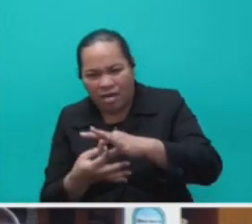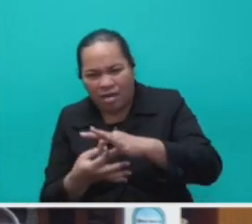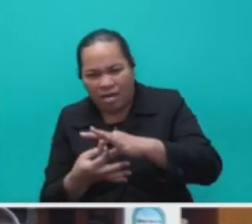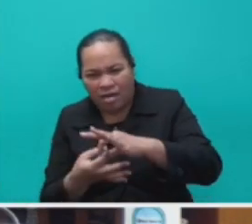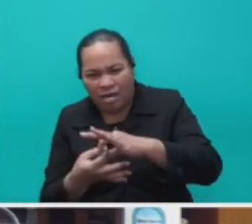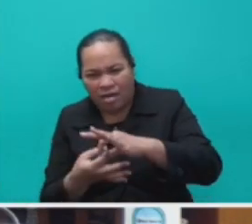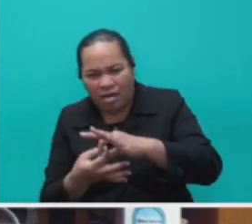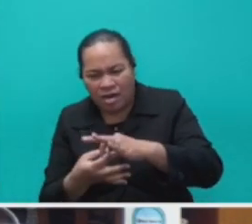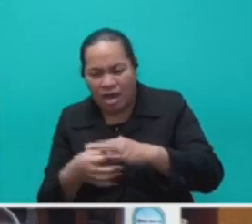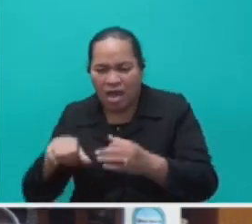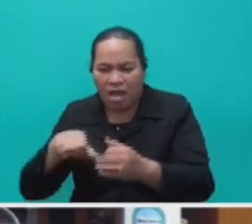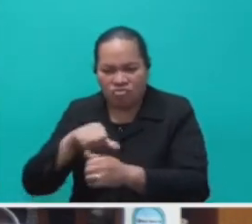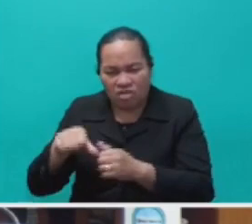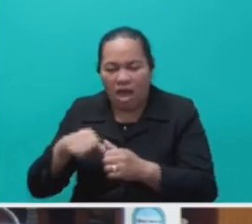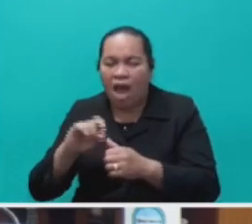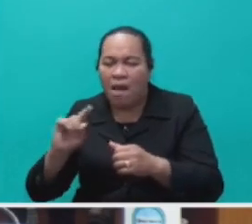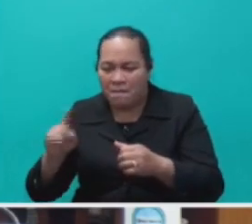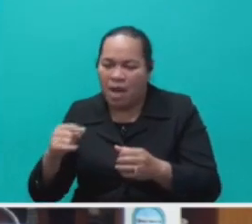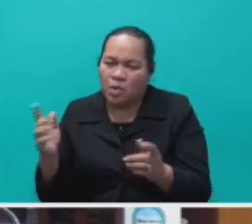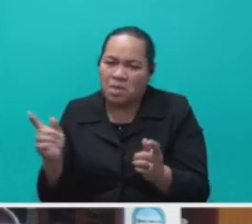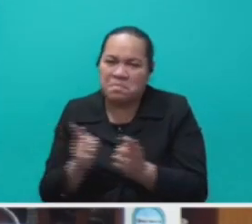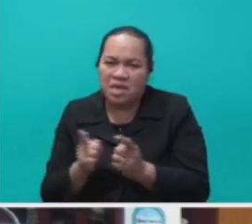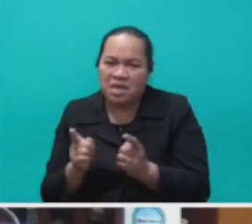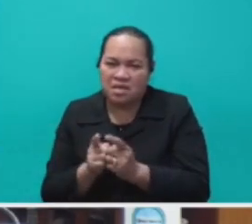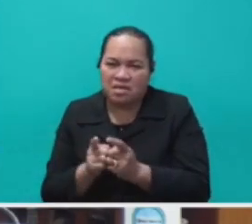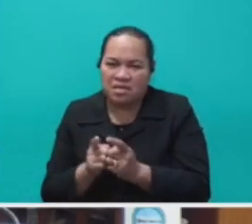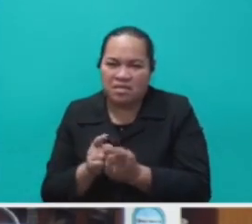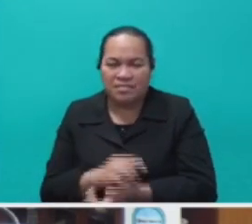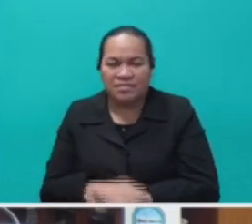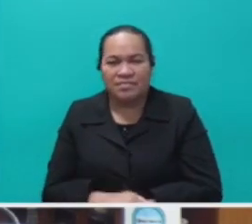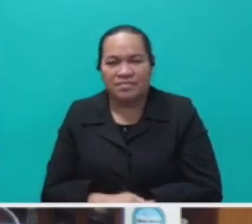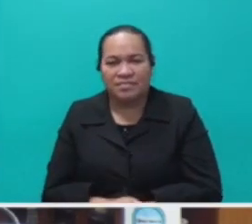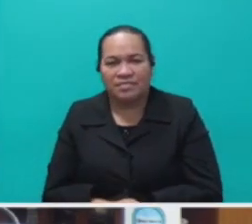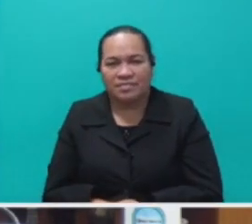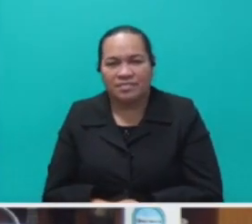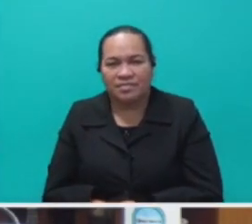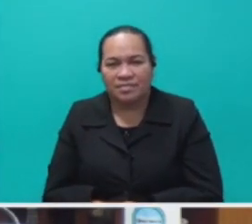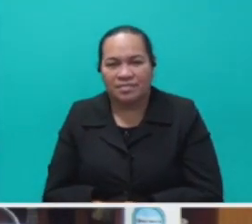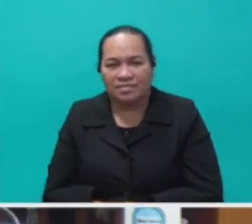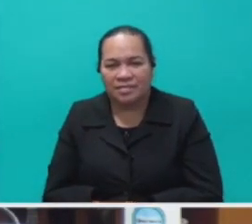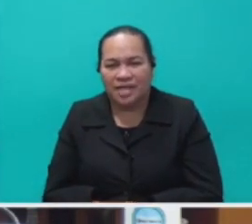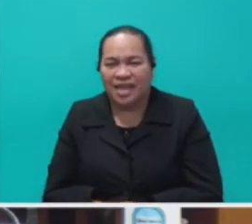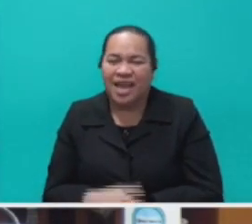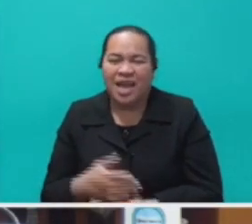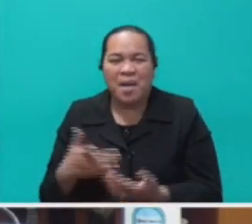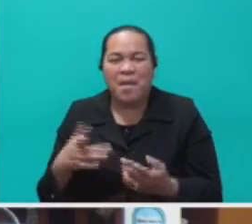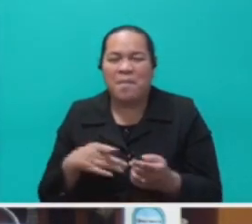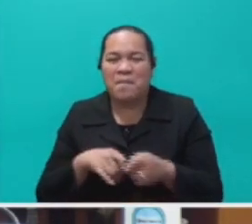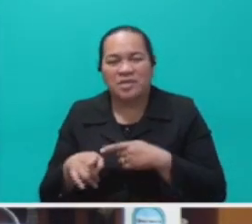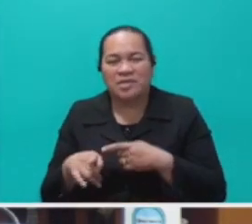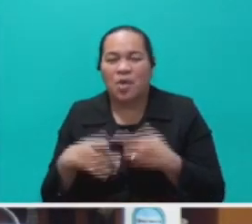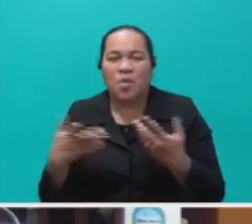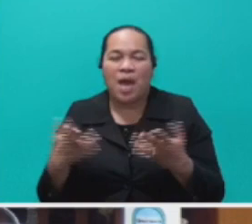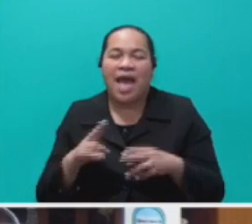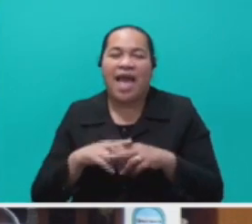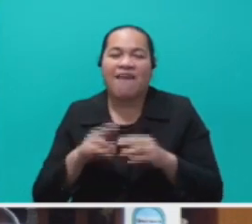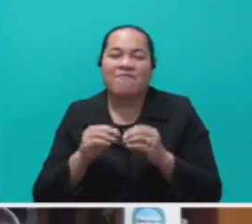often, and normally across the coffee house at the